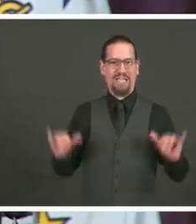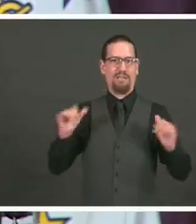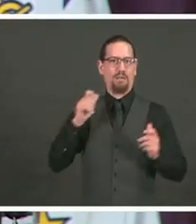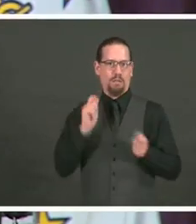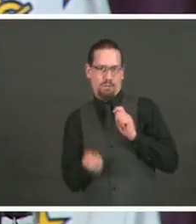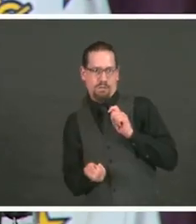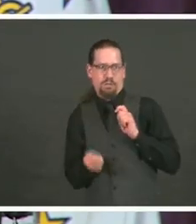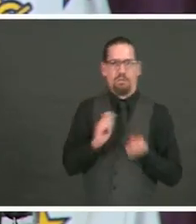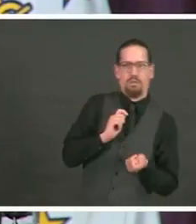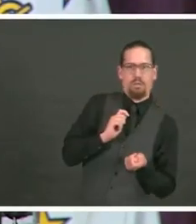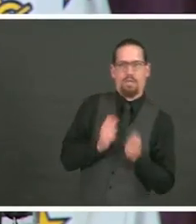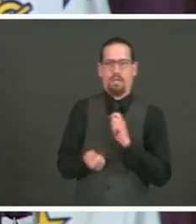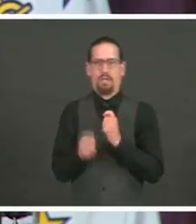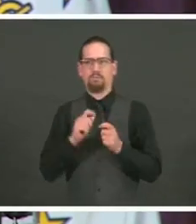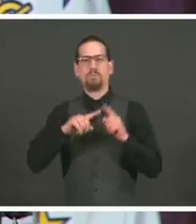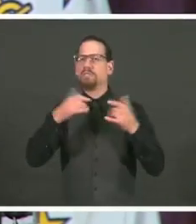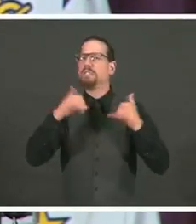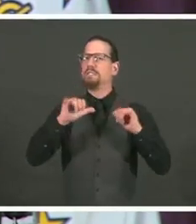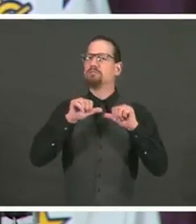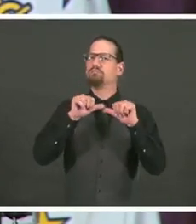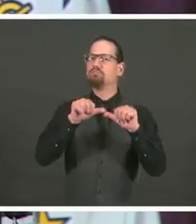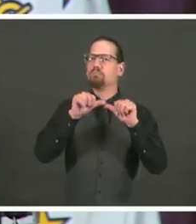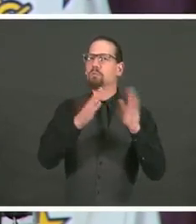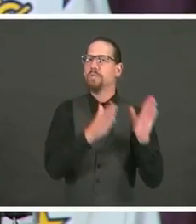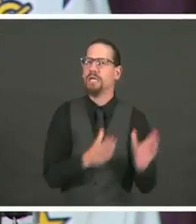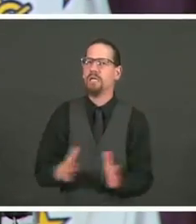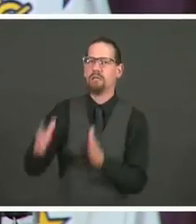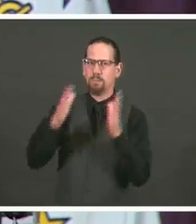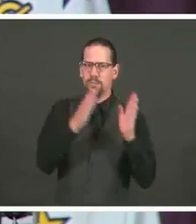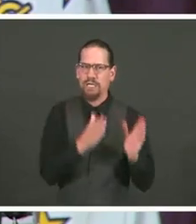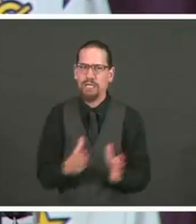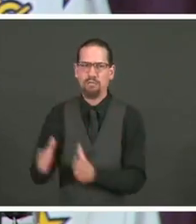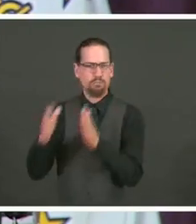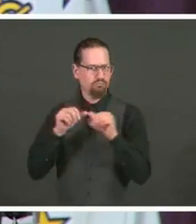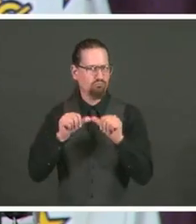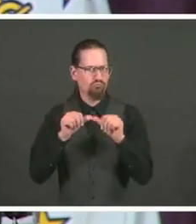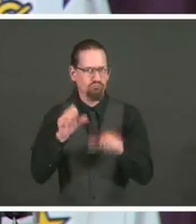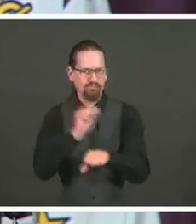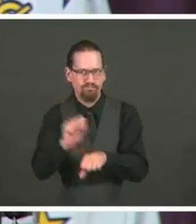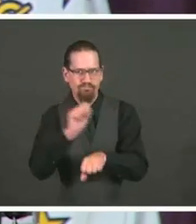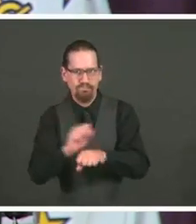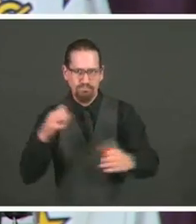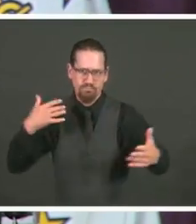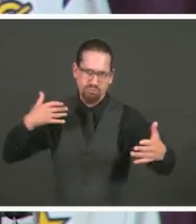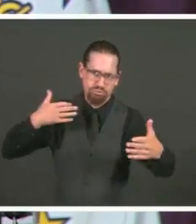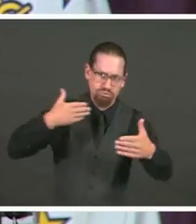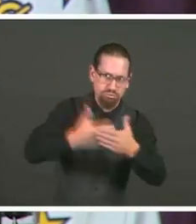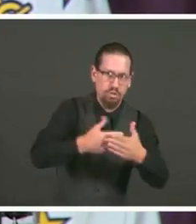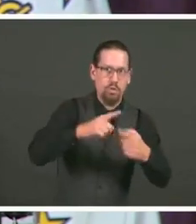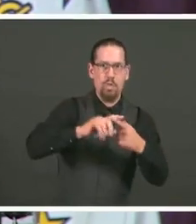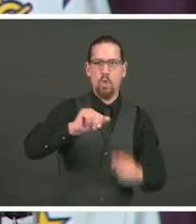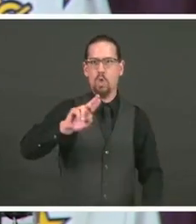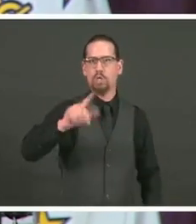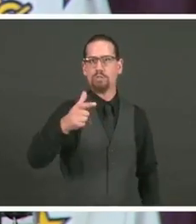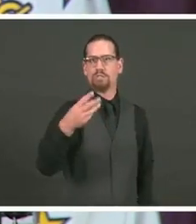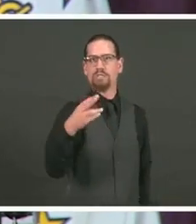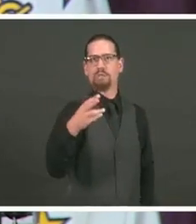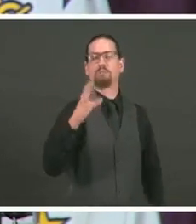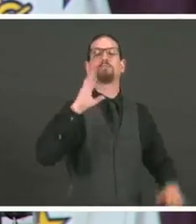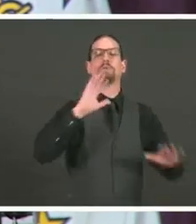planning. We're working for the best, planning for the worst, and we'll make final decisions August 16th.